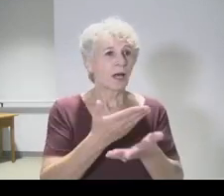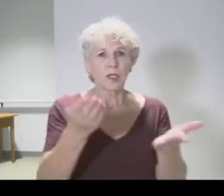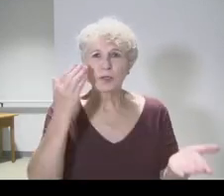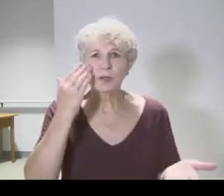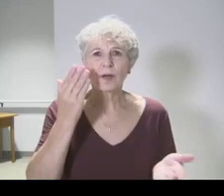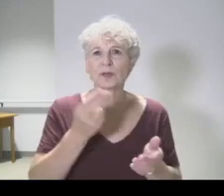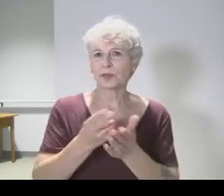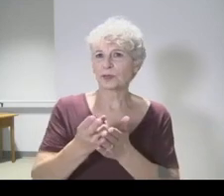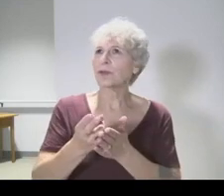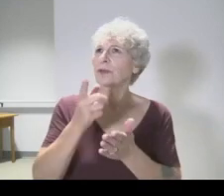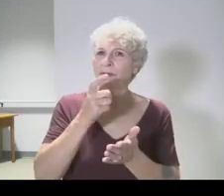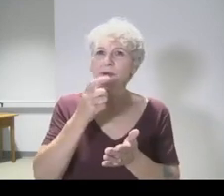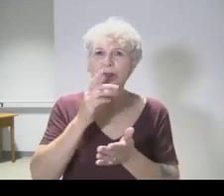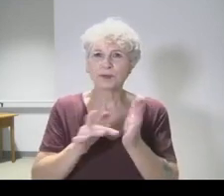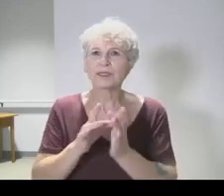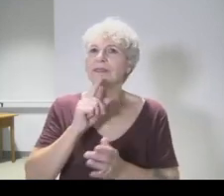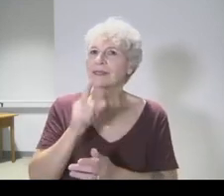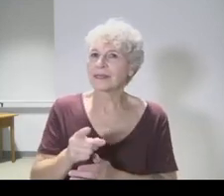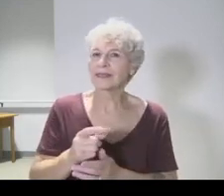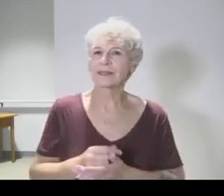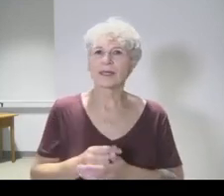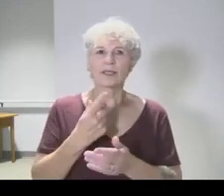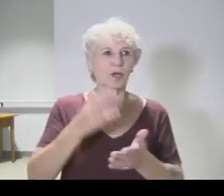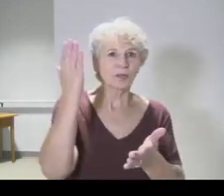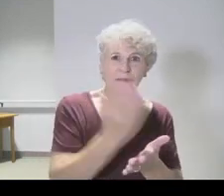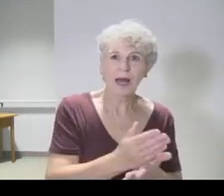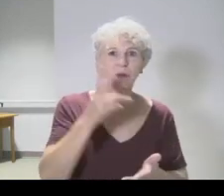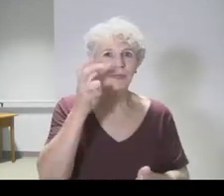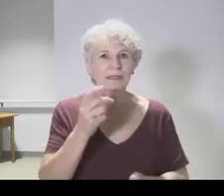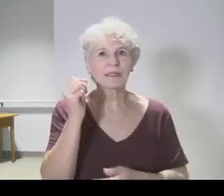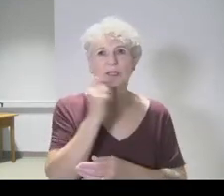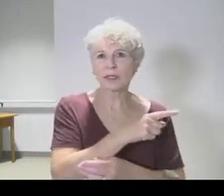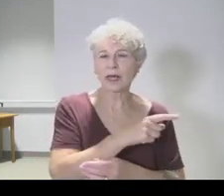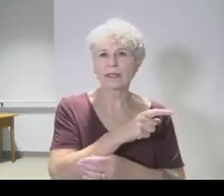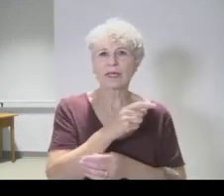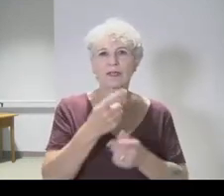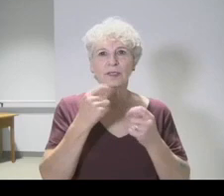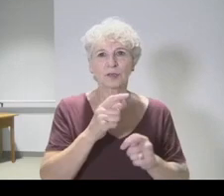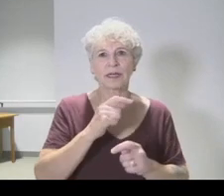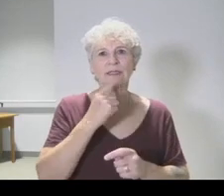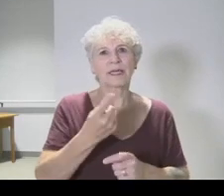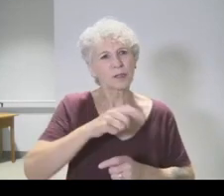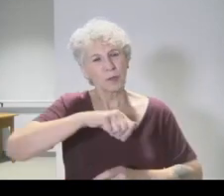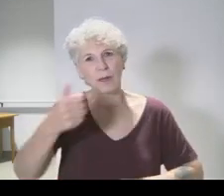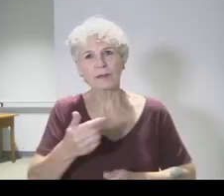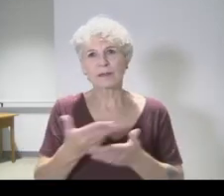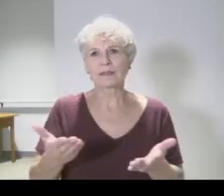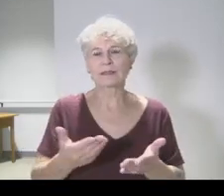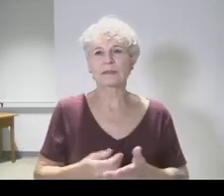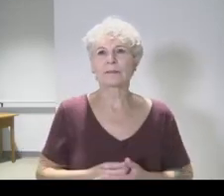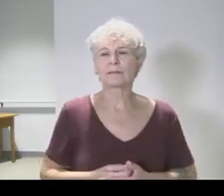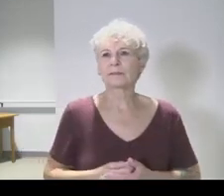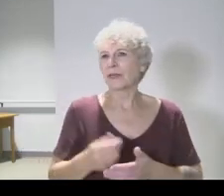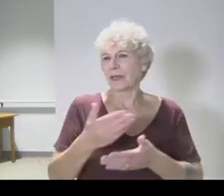Jesus is, or else you wouldn't be a Christian. So stop listening to the lies that are trying to tell you otherwise.